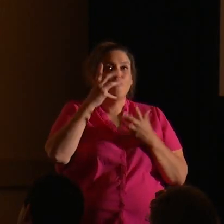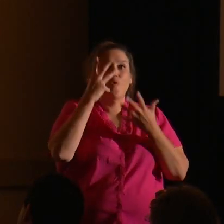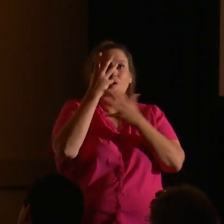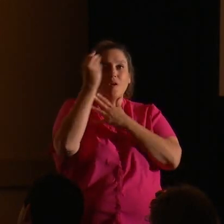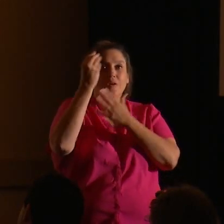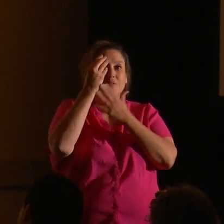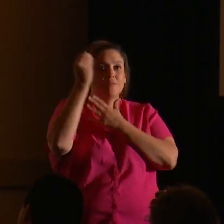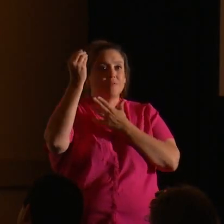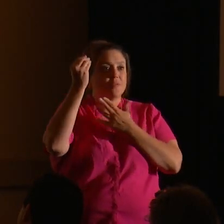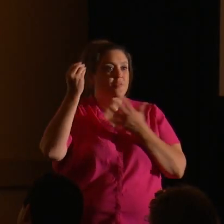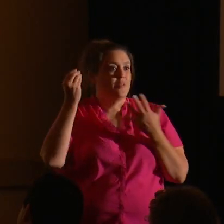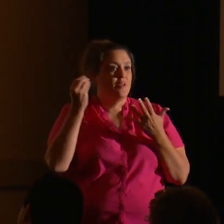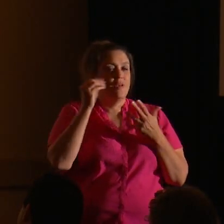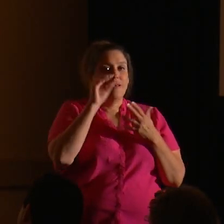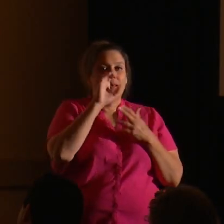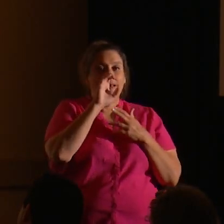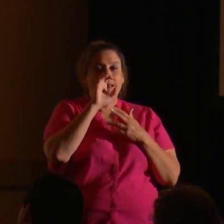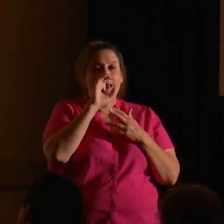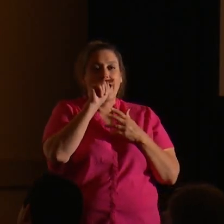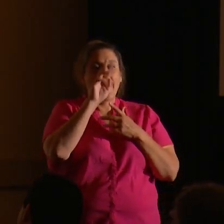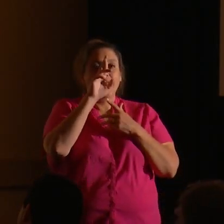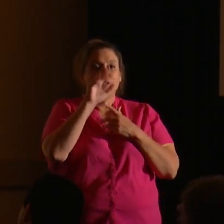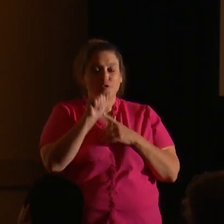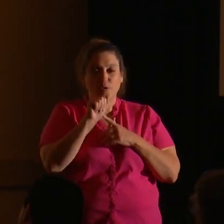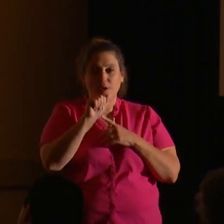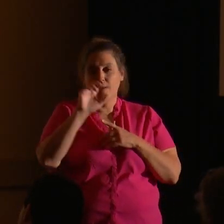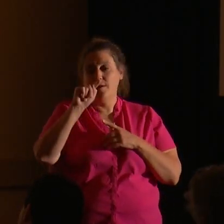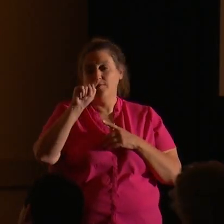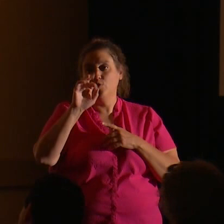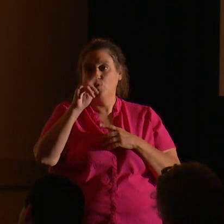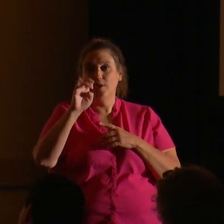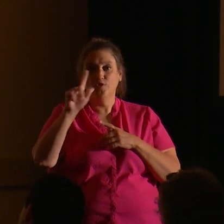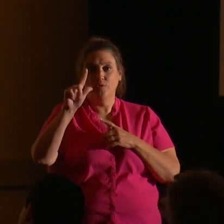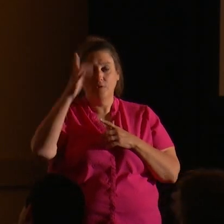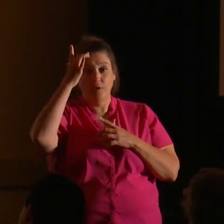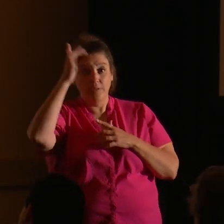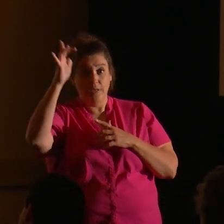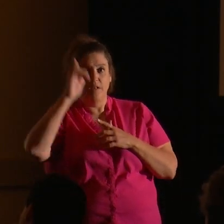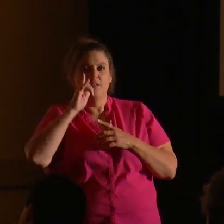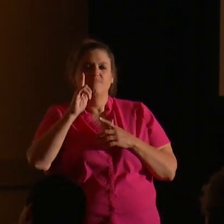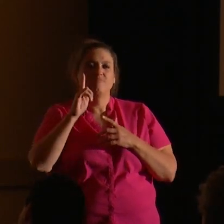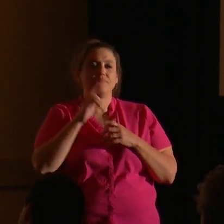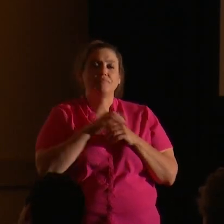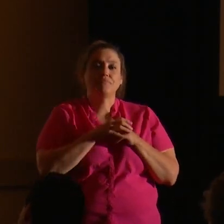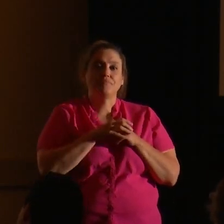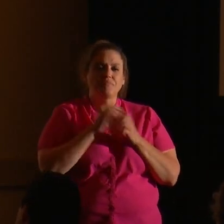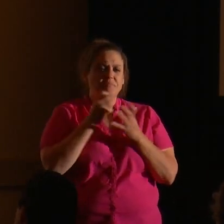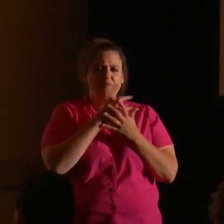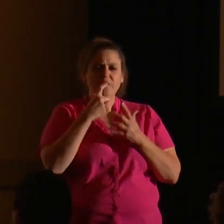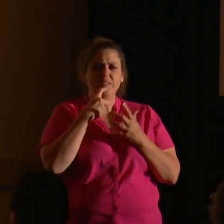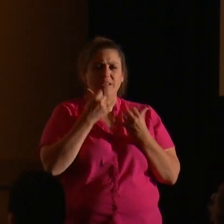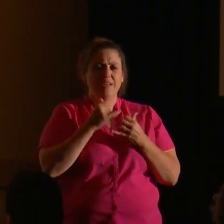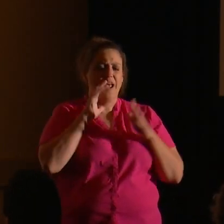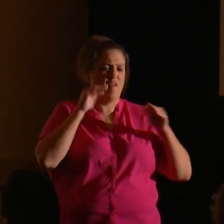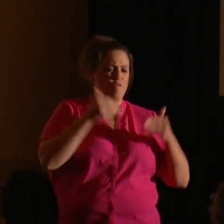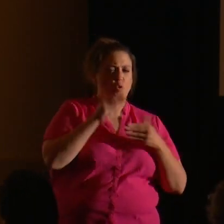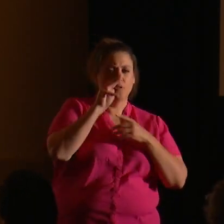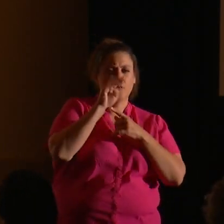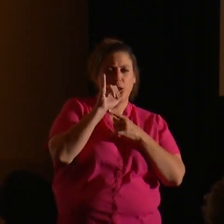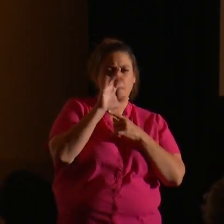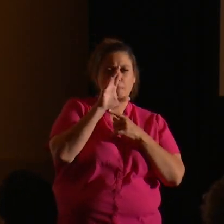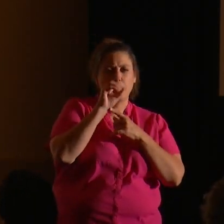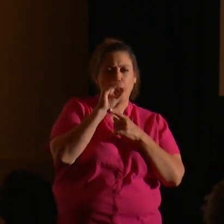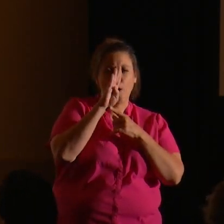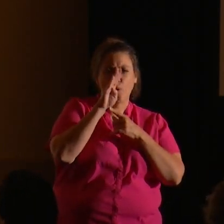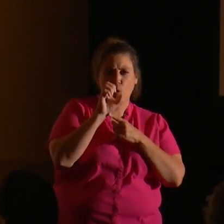Everything I've said till now would focus probably on microbes. Microbes are